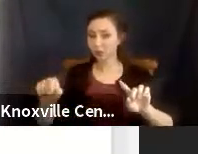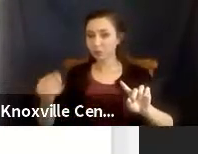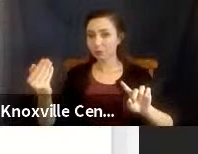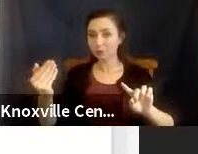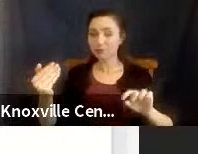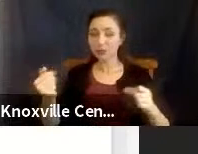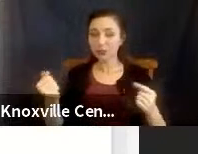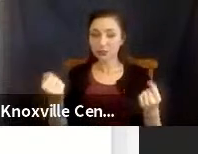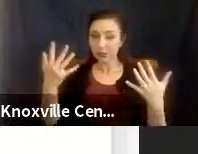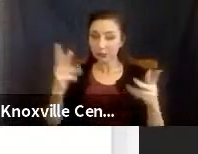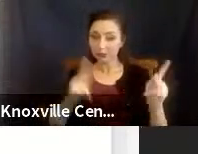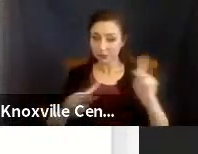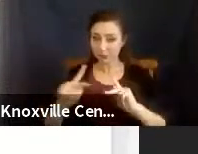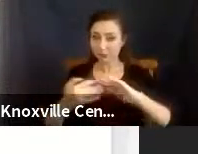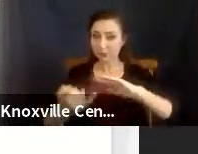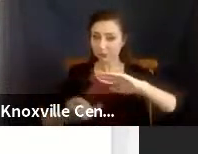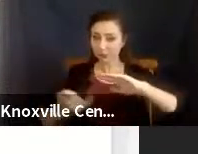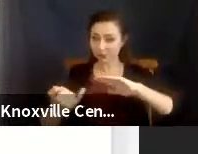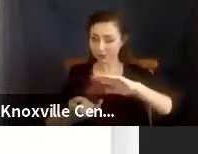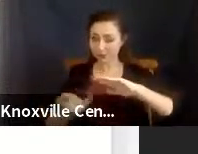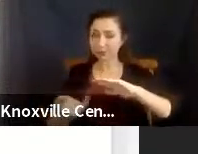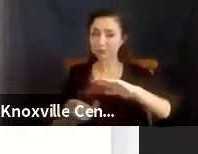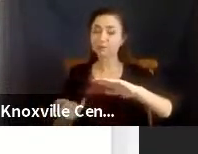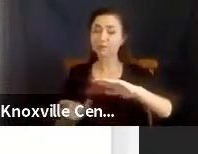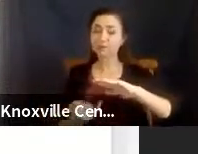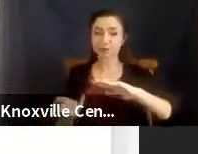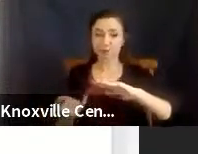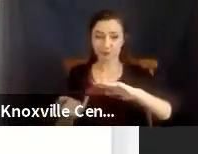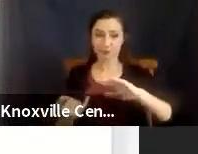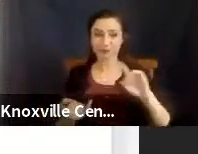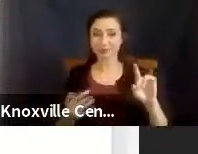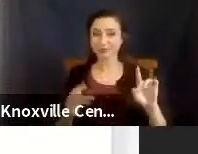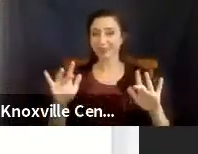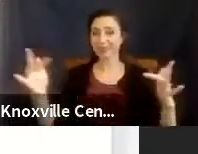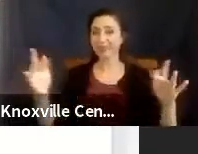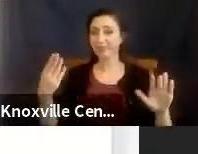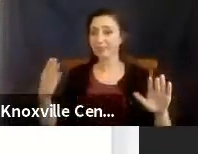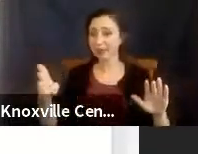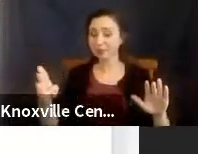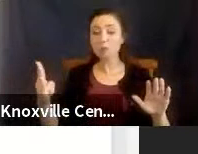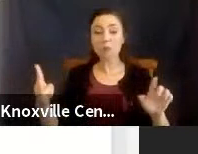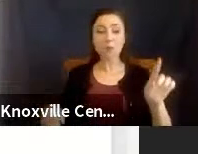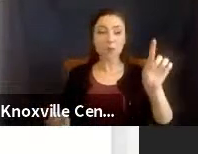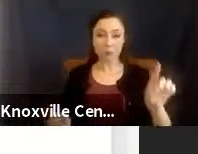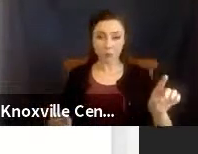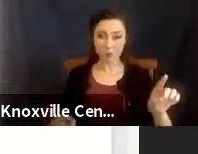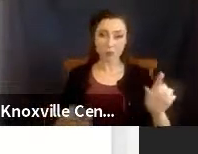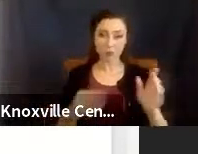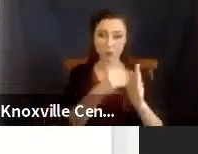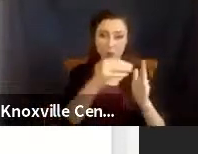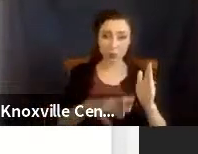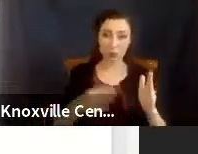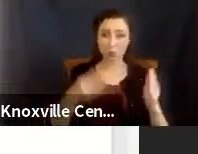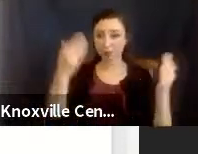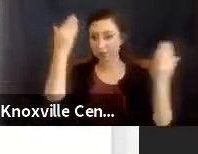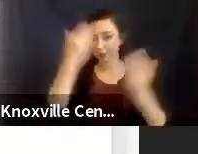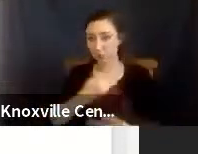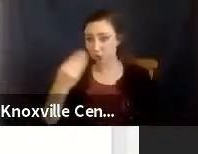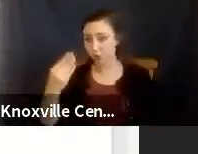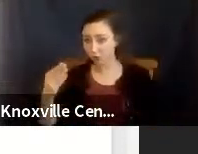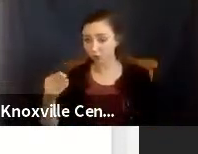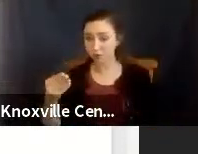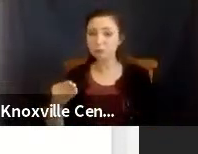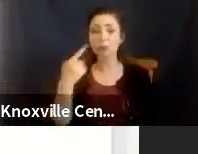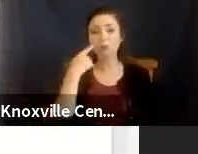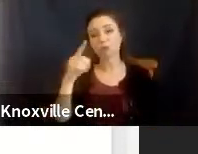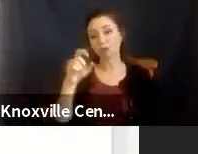of people in isolations. The light blue graph is students and the dark blue